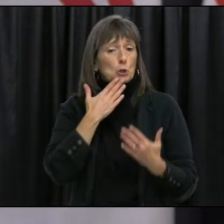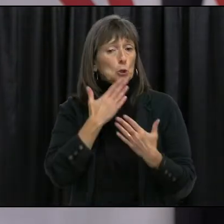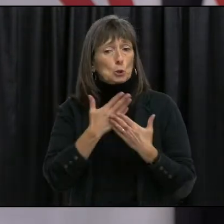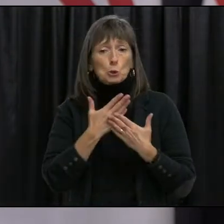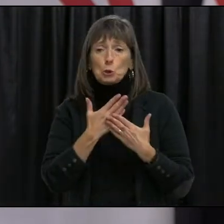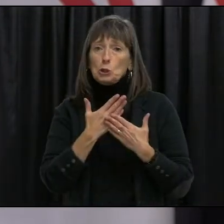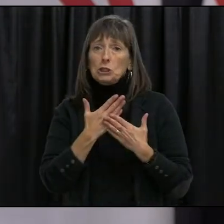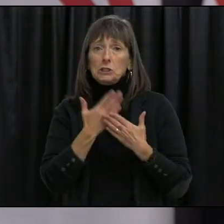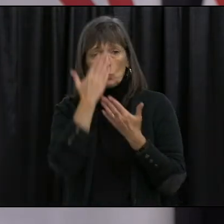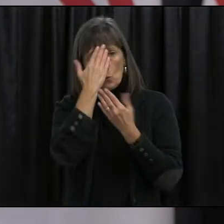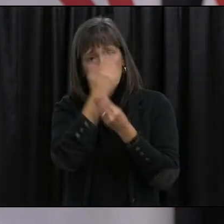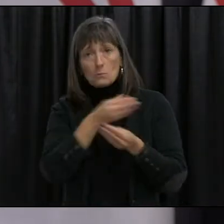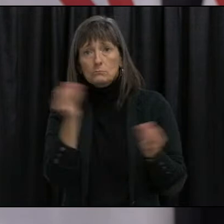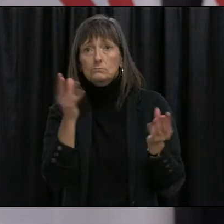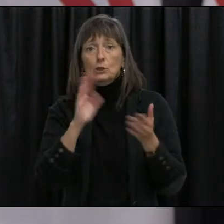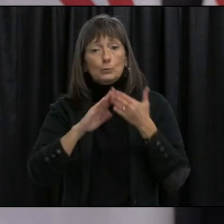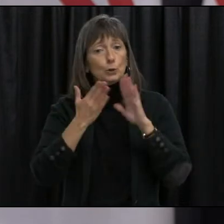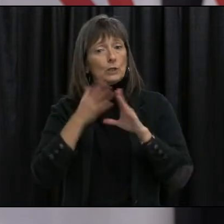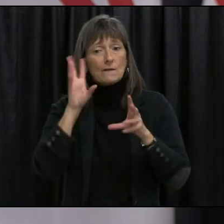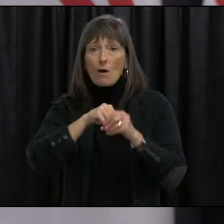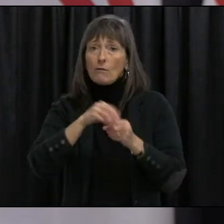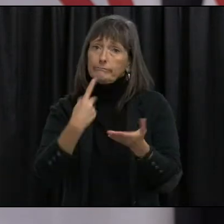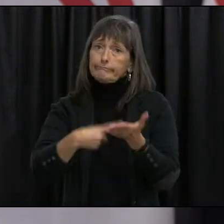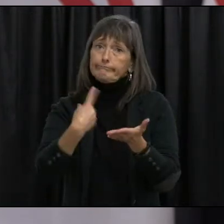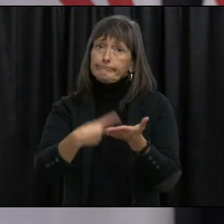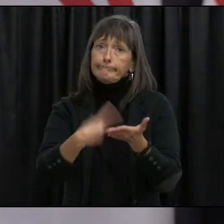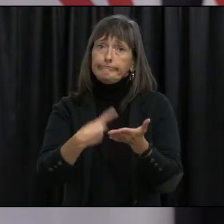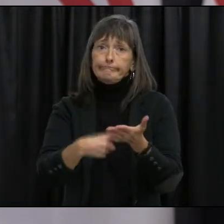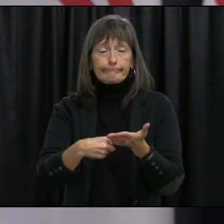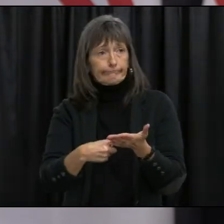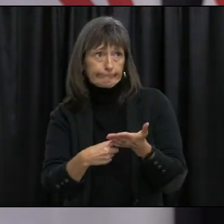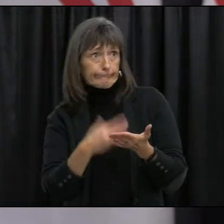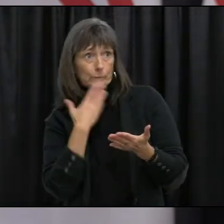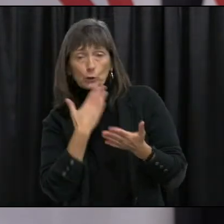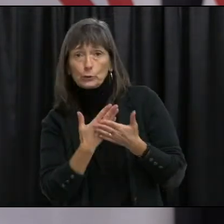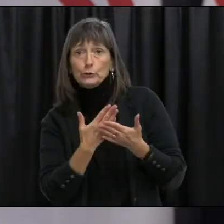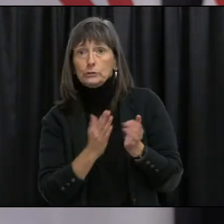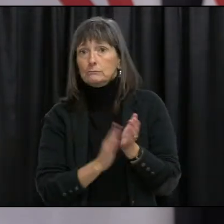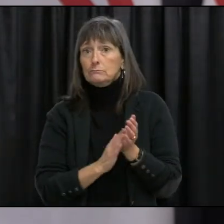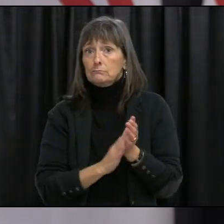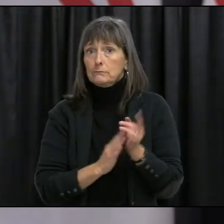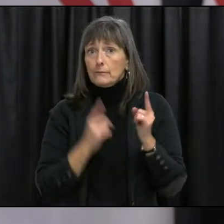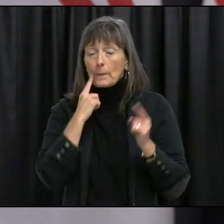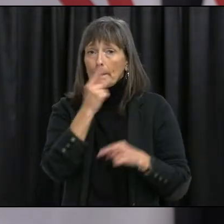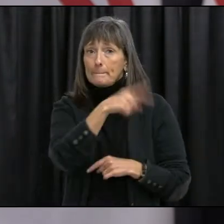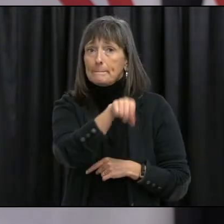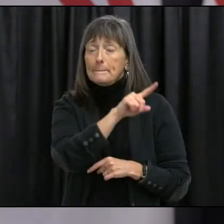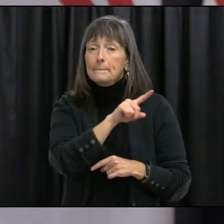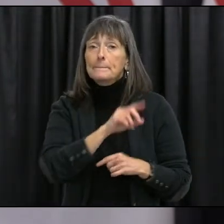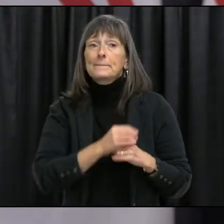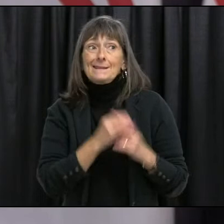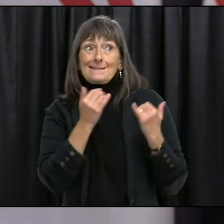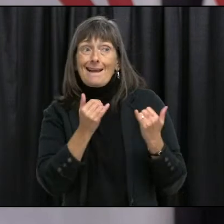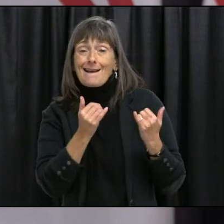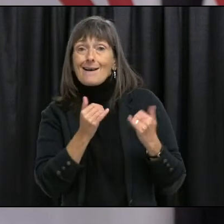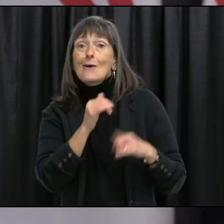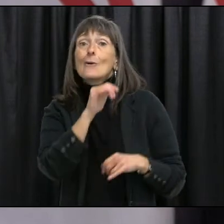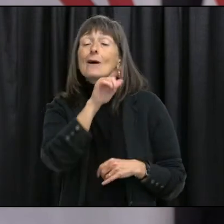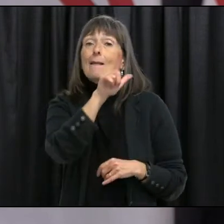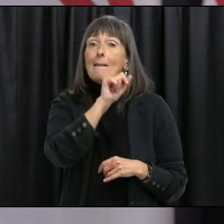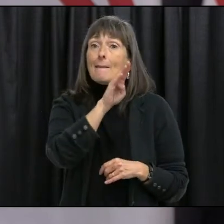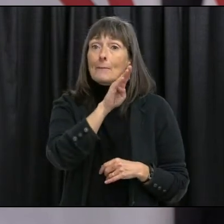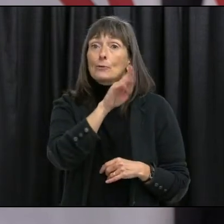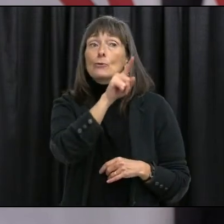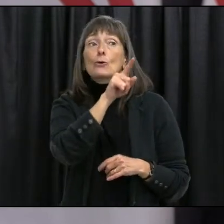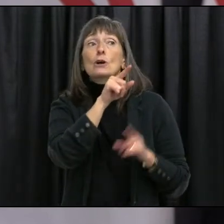and community input. The issue Lab Grenfell are now discussing with them is